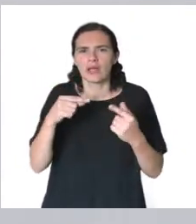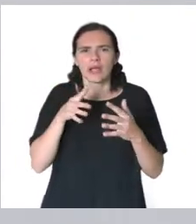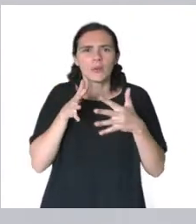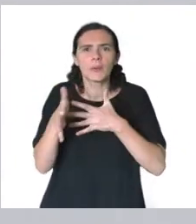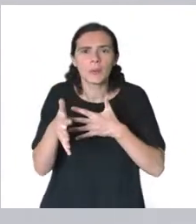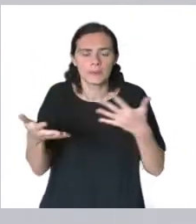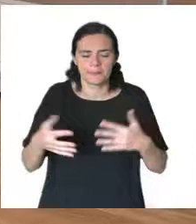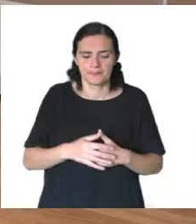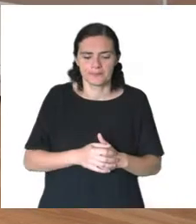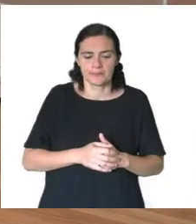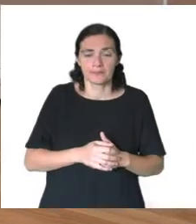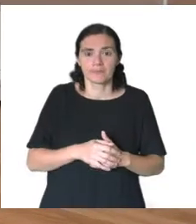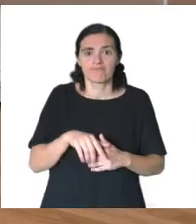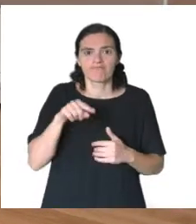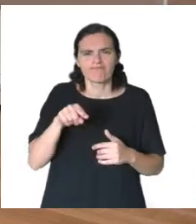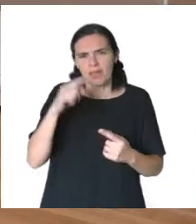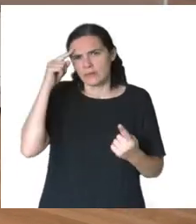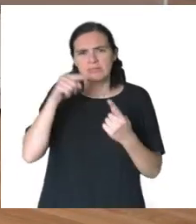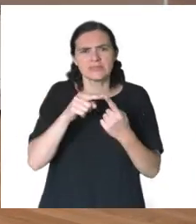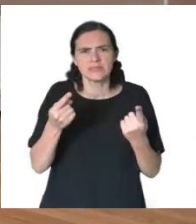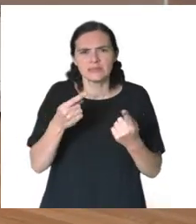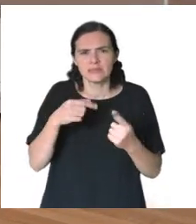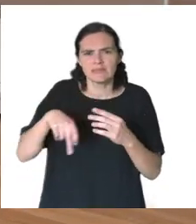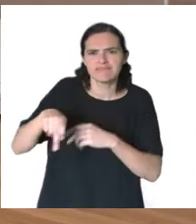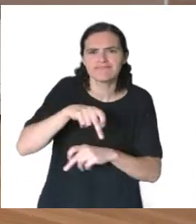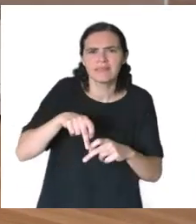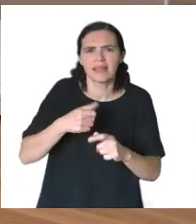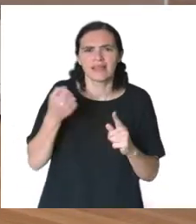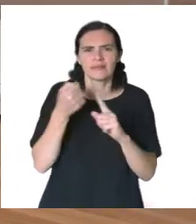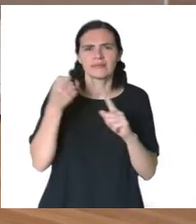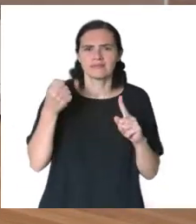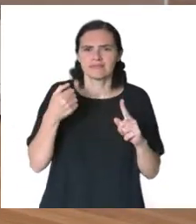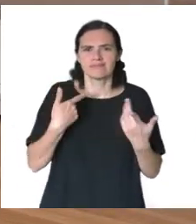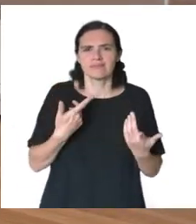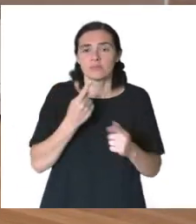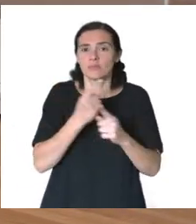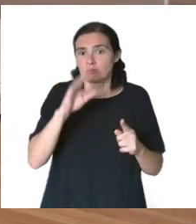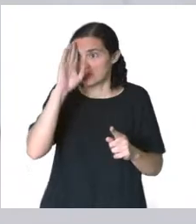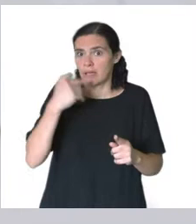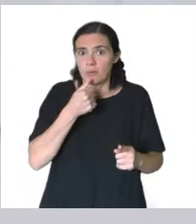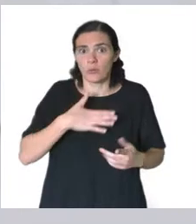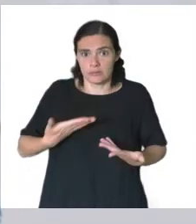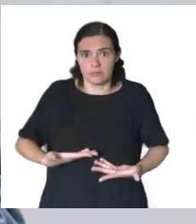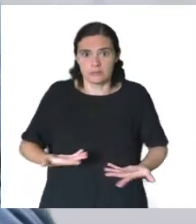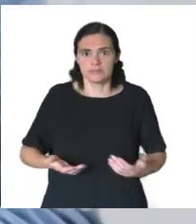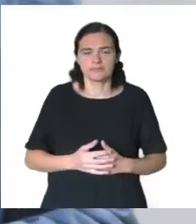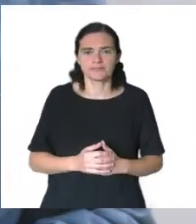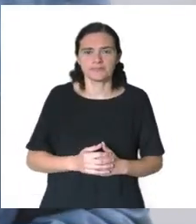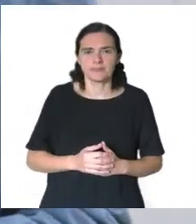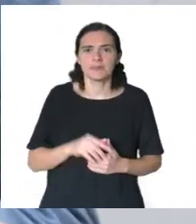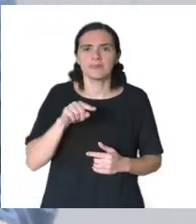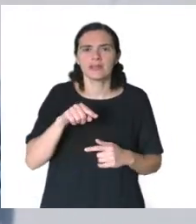glass, it's transparent. So the pure function of the maze is defied, because you always know where you